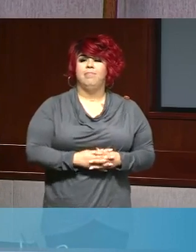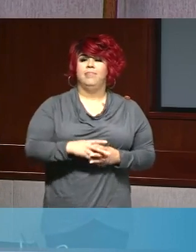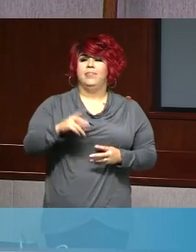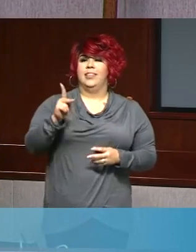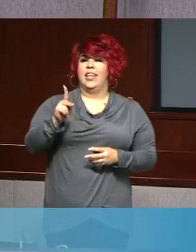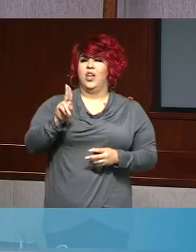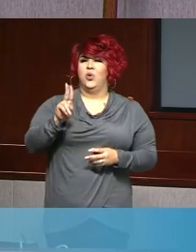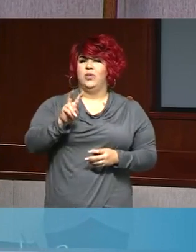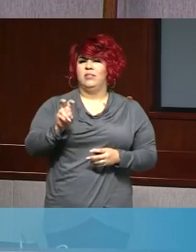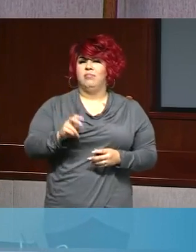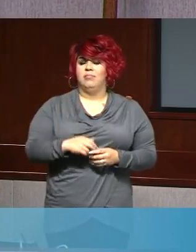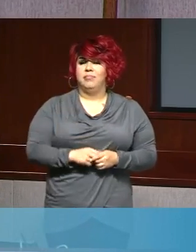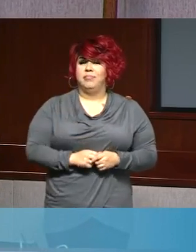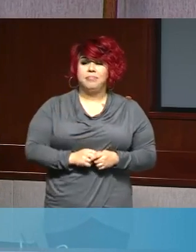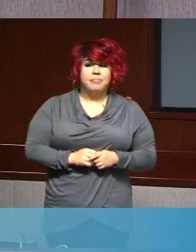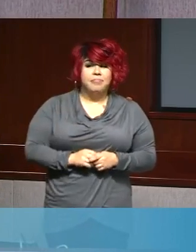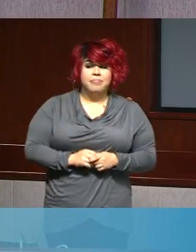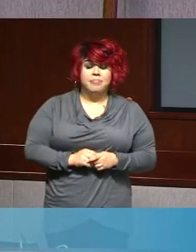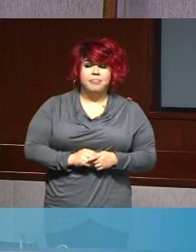KUZZ?